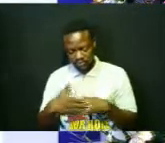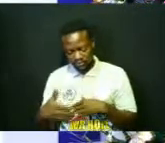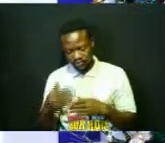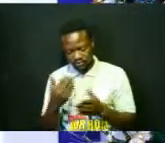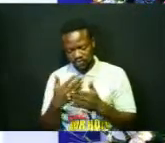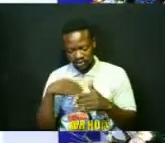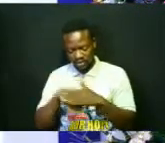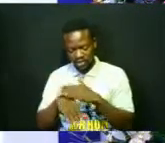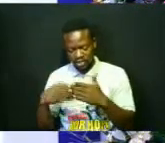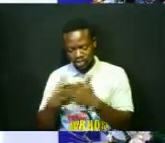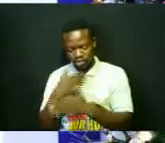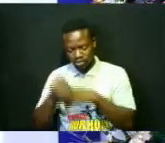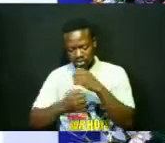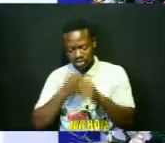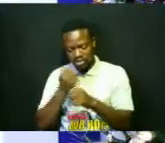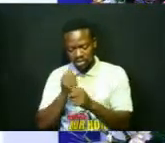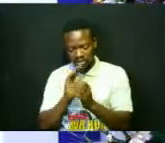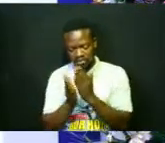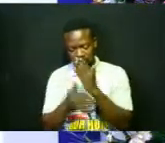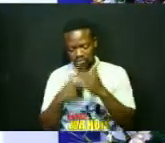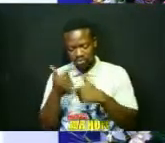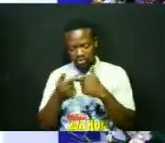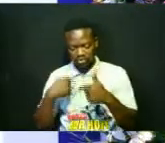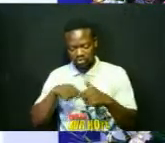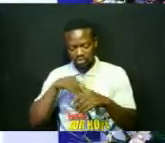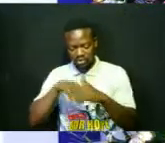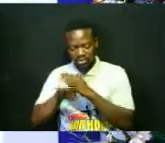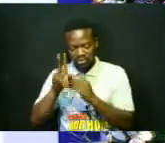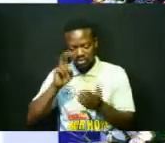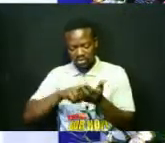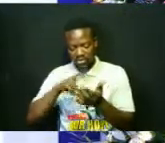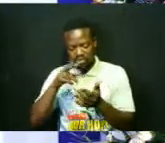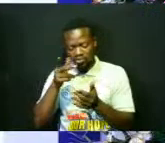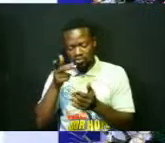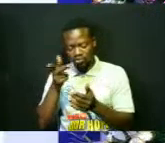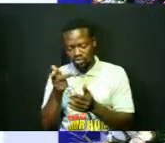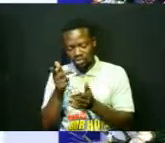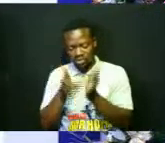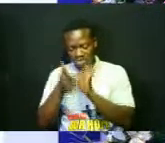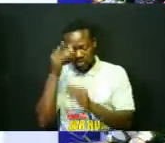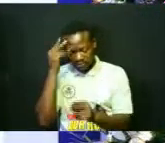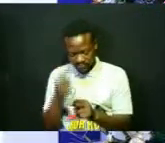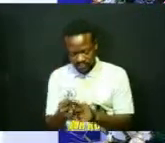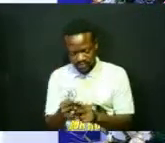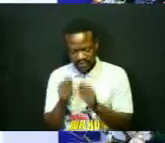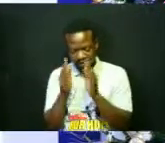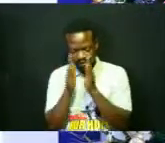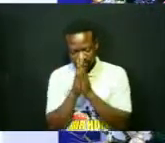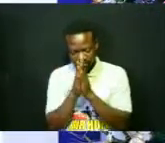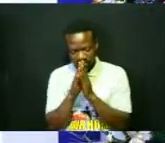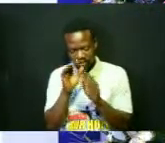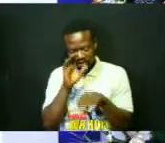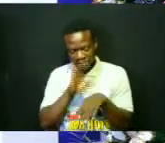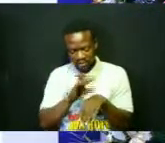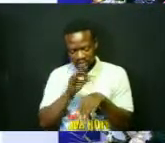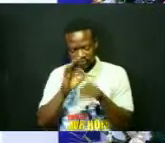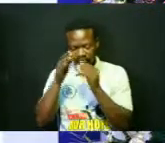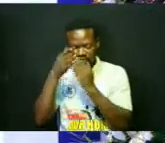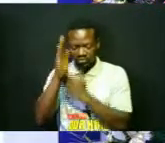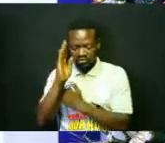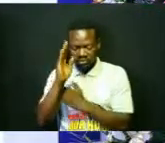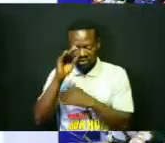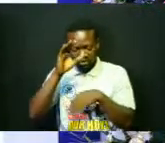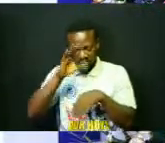grace you will usher us into 2023. We pray, oh God, that the church of God,